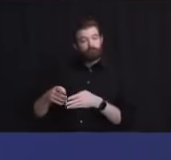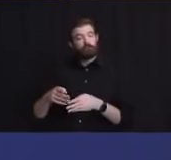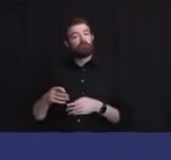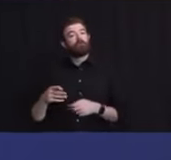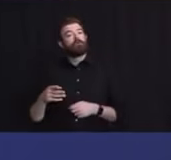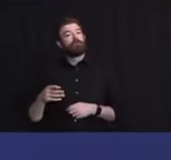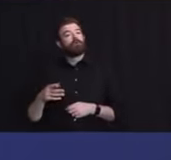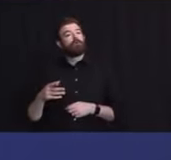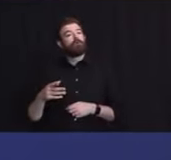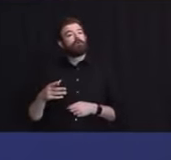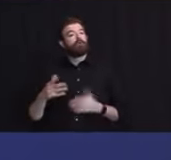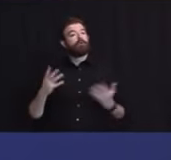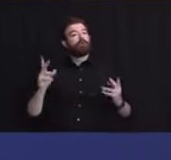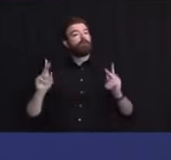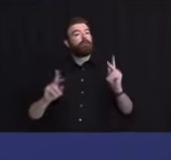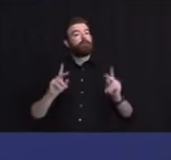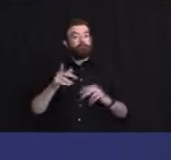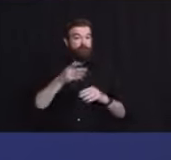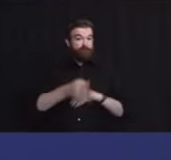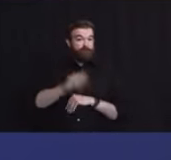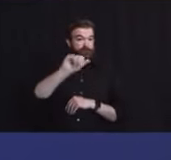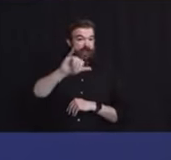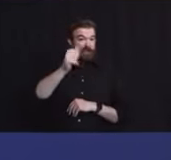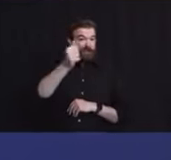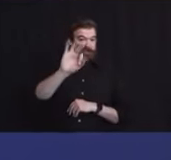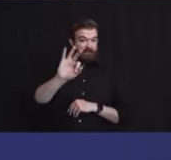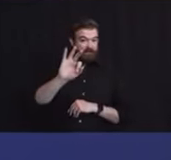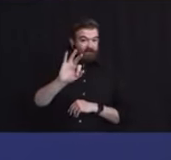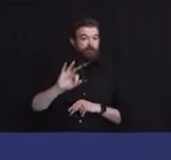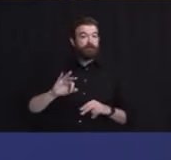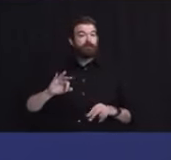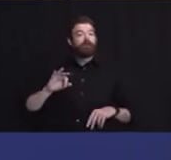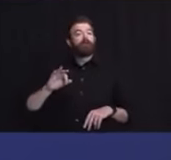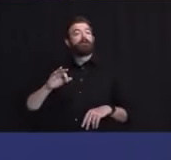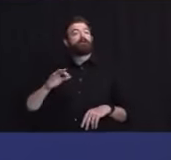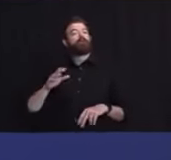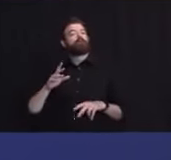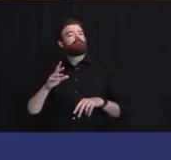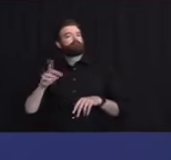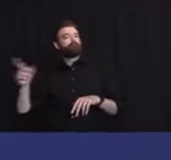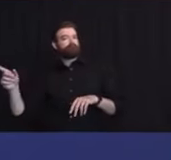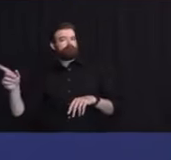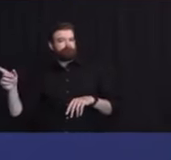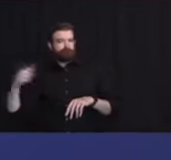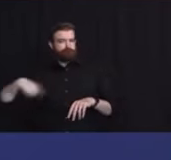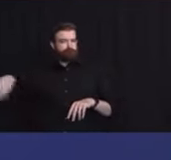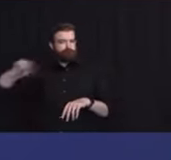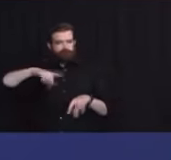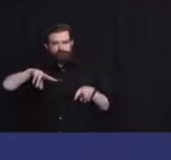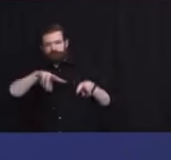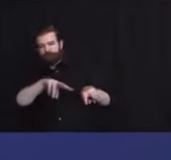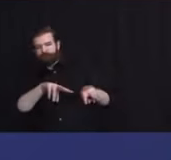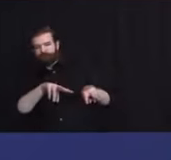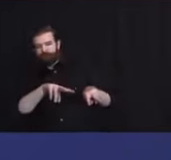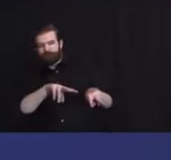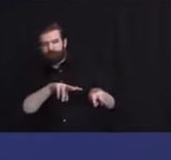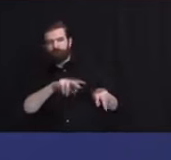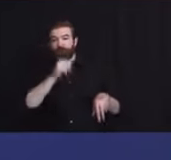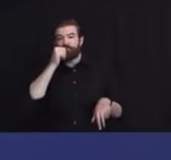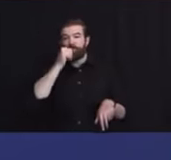the inside. That's going to be, I think, our number one compliance challenge. And folks know that we will